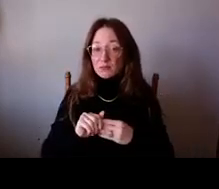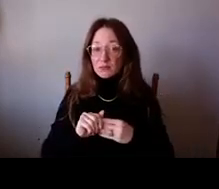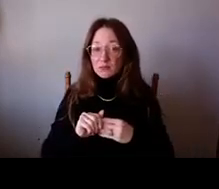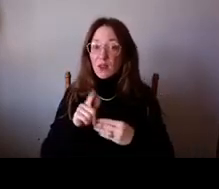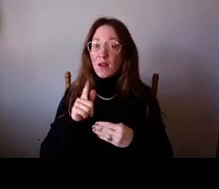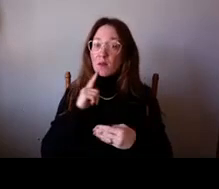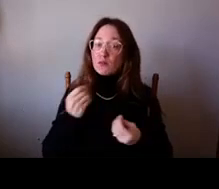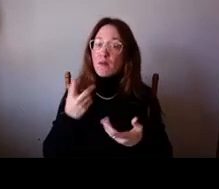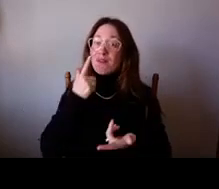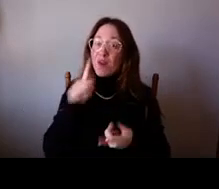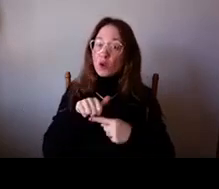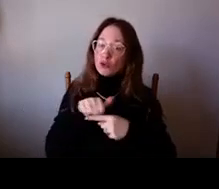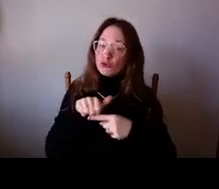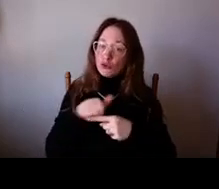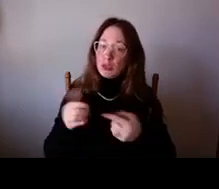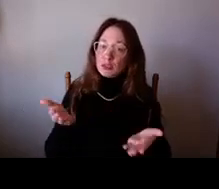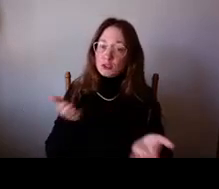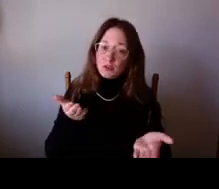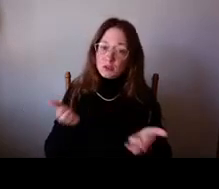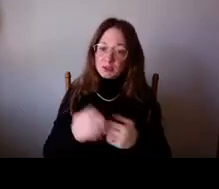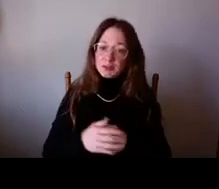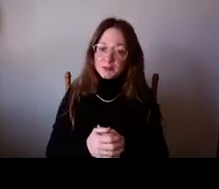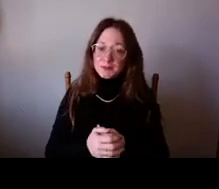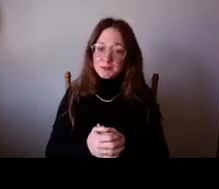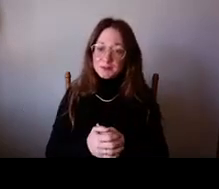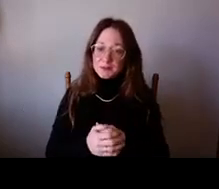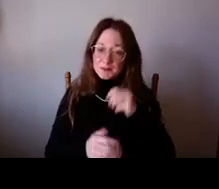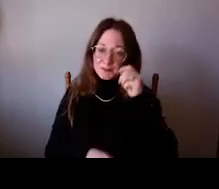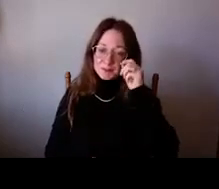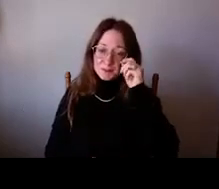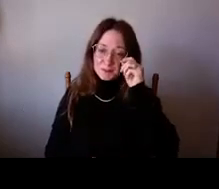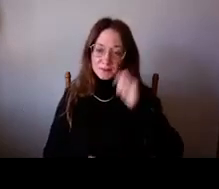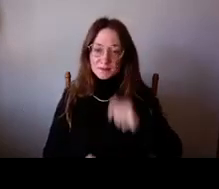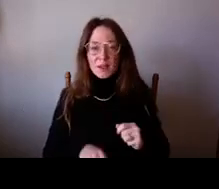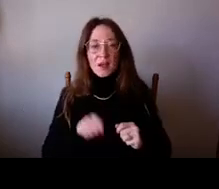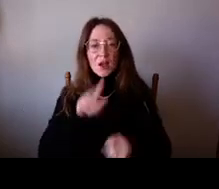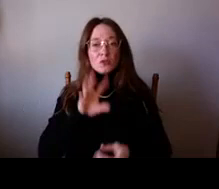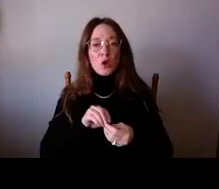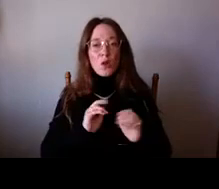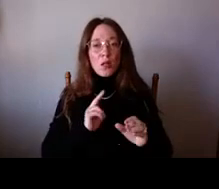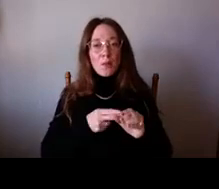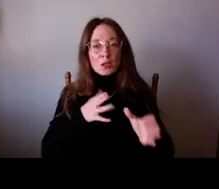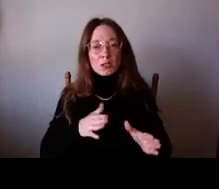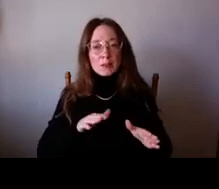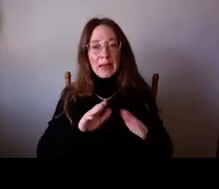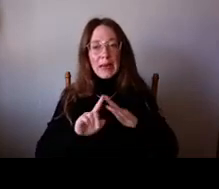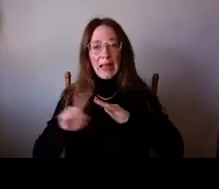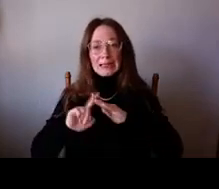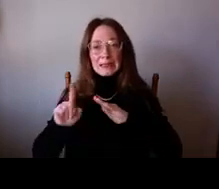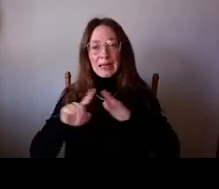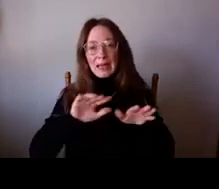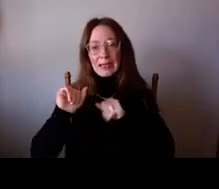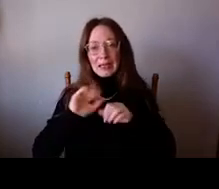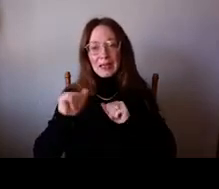in program year 19. You'll see the total participants exiting from the VR program